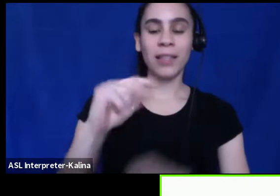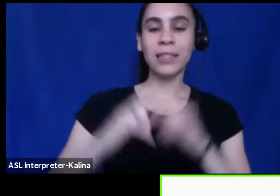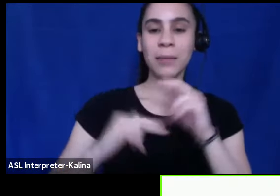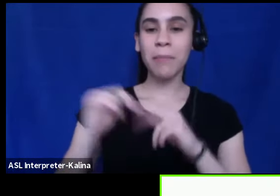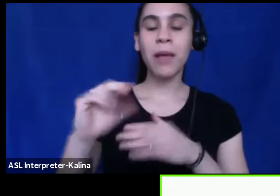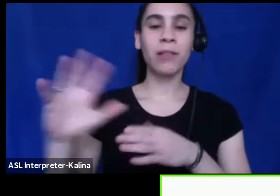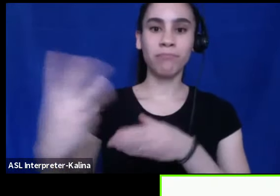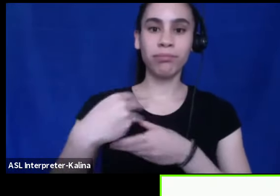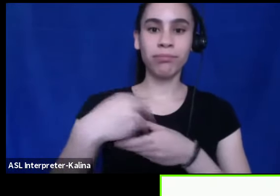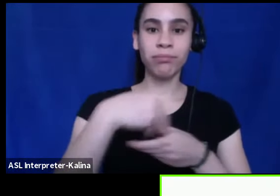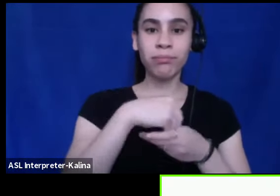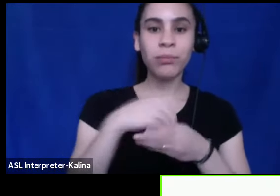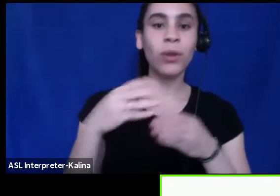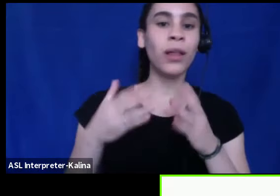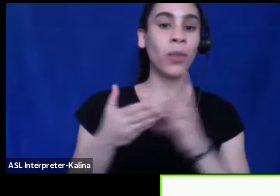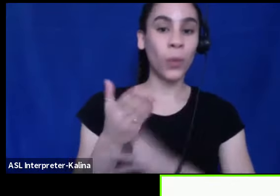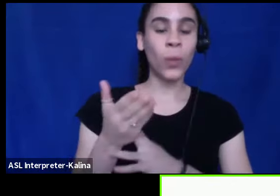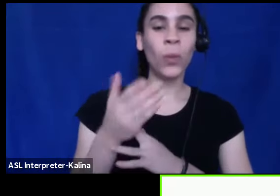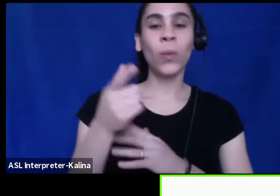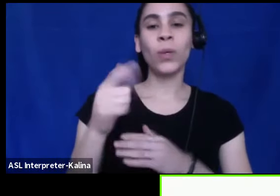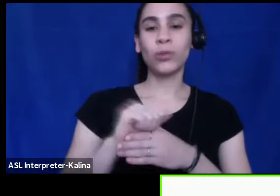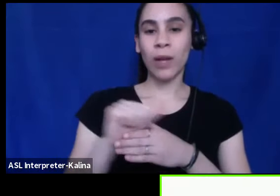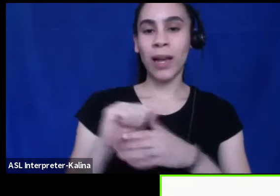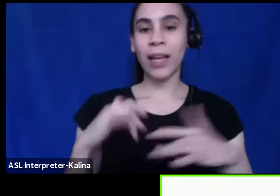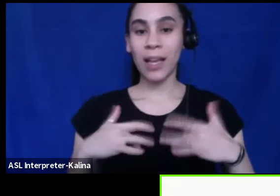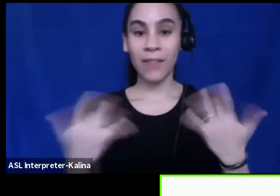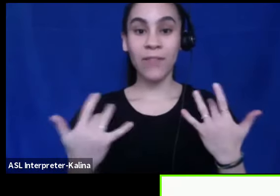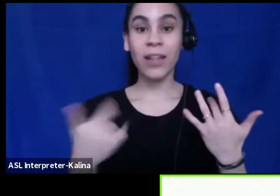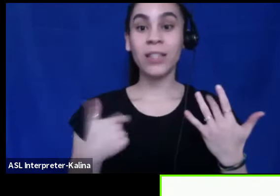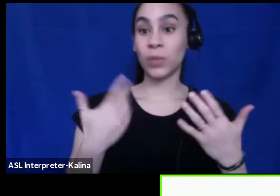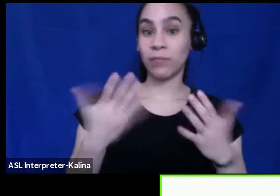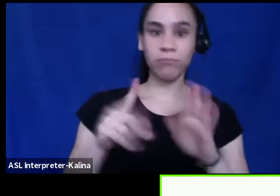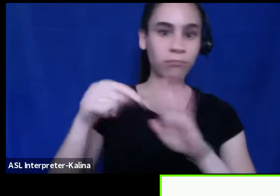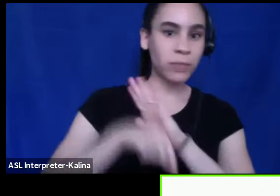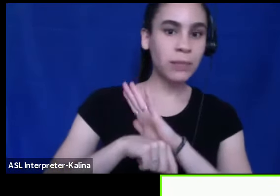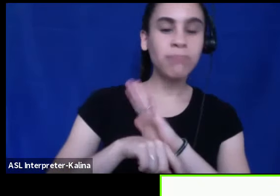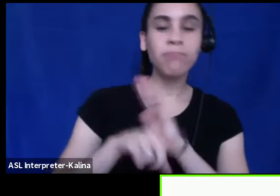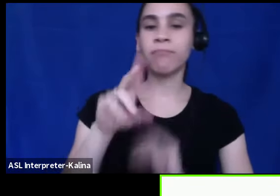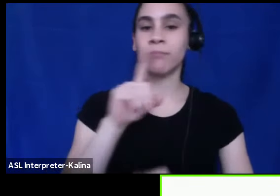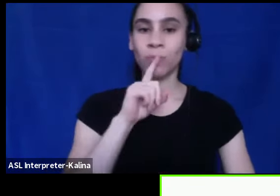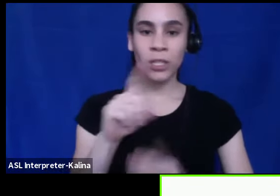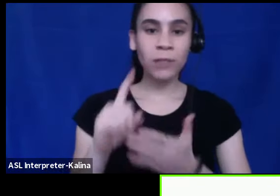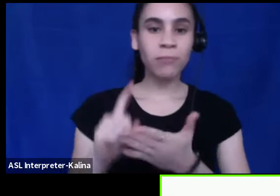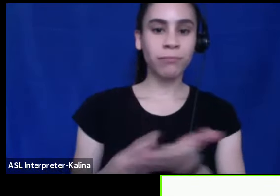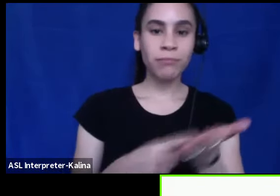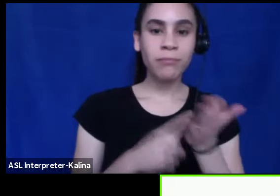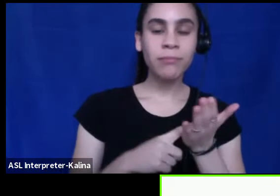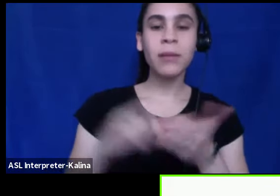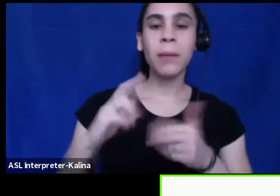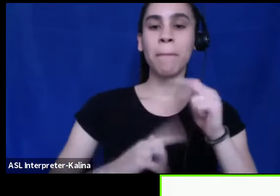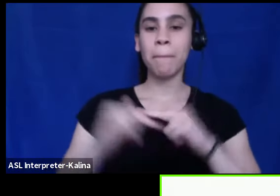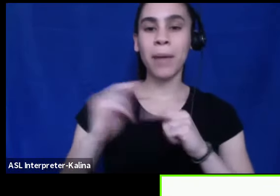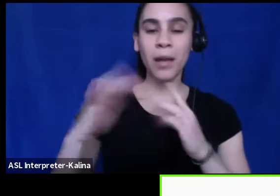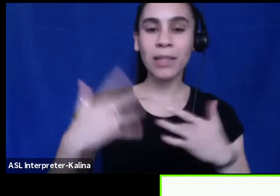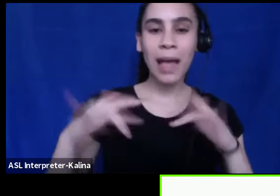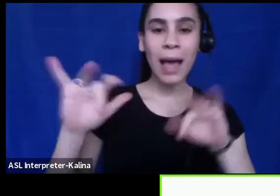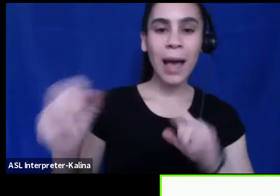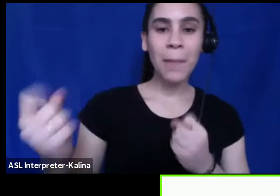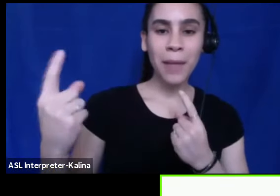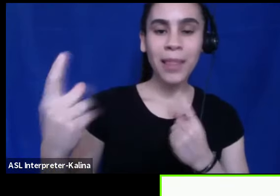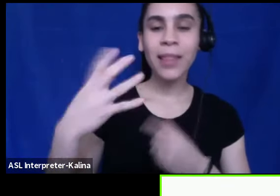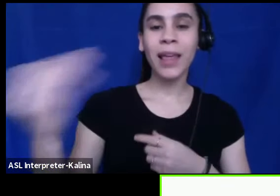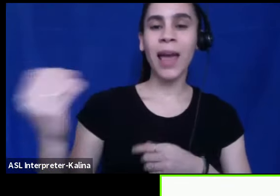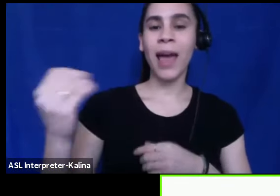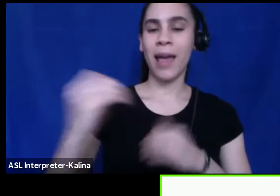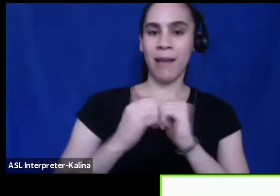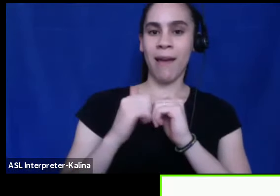consulting, and events. In this series, we go deep and get real. We build empathy and explore tangible, actionable steps that we can all take to be